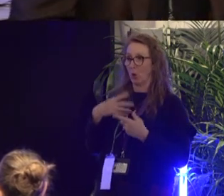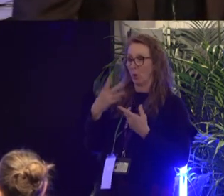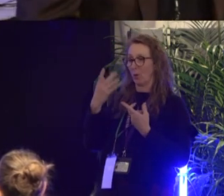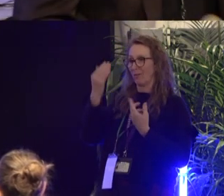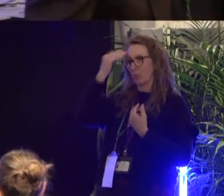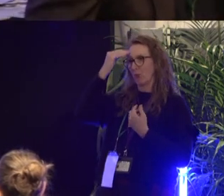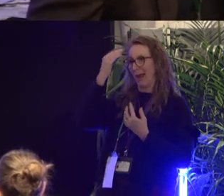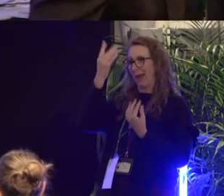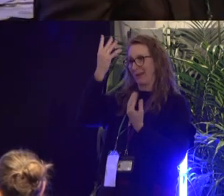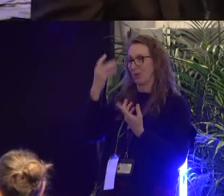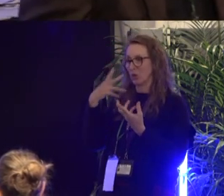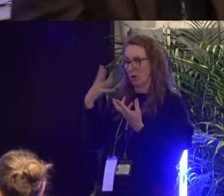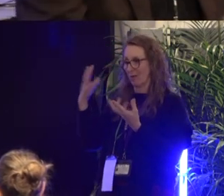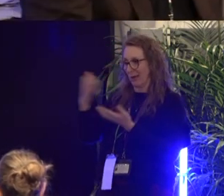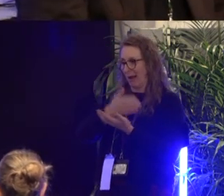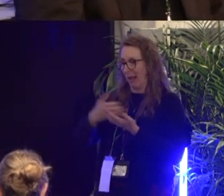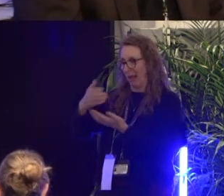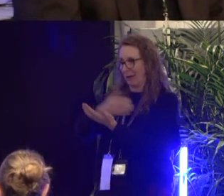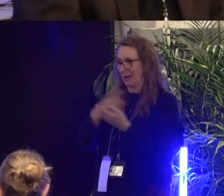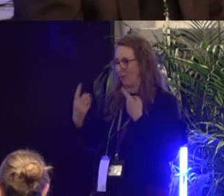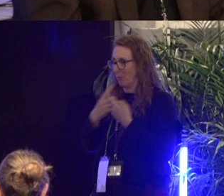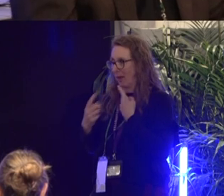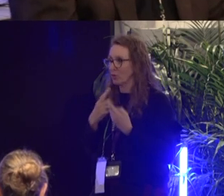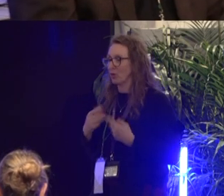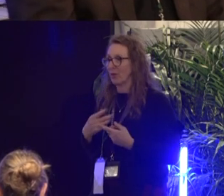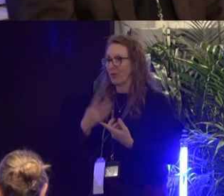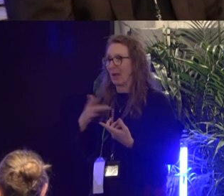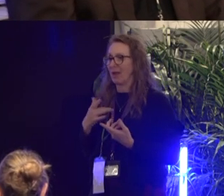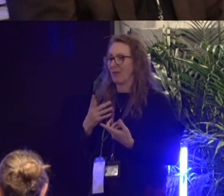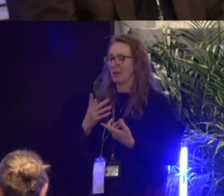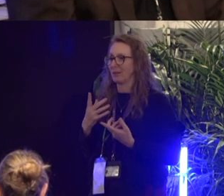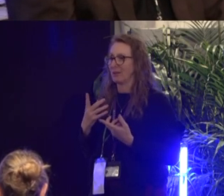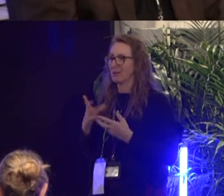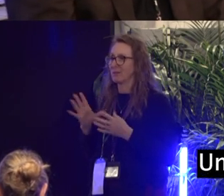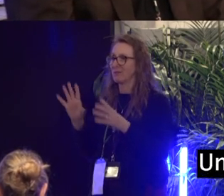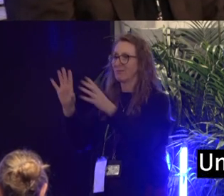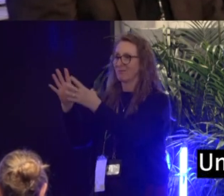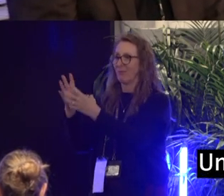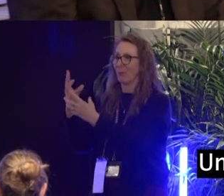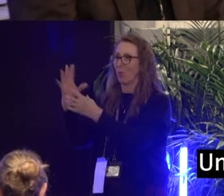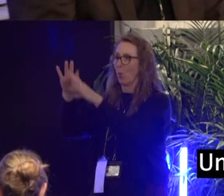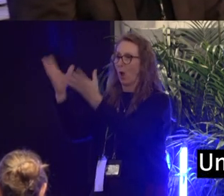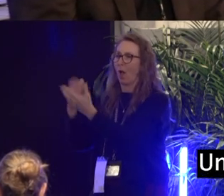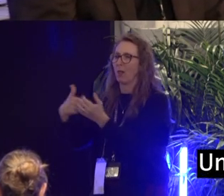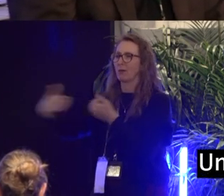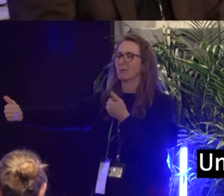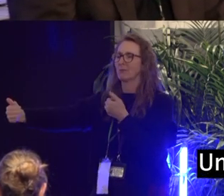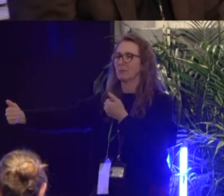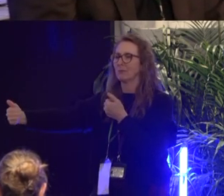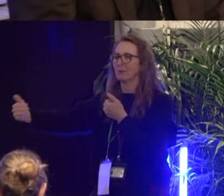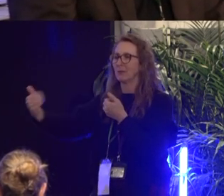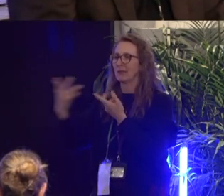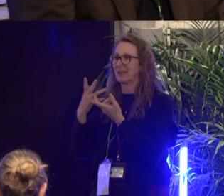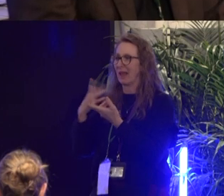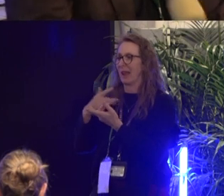like, weird accumulation of information. And he almost says like they live in this, he calls it World 3, and they just reside there.